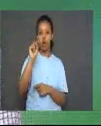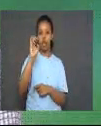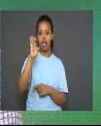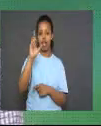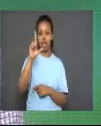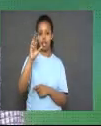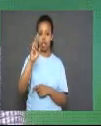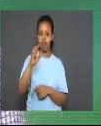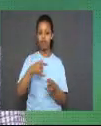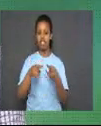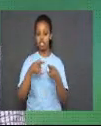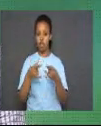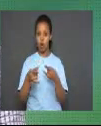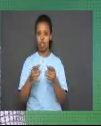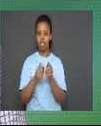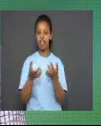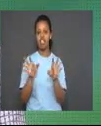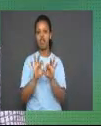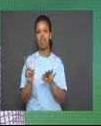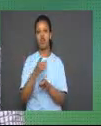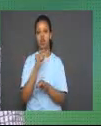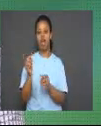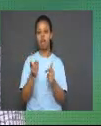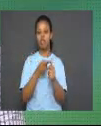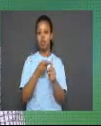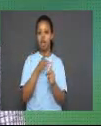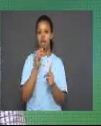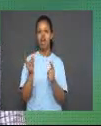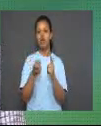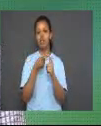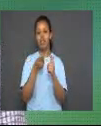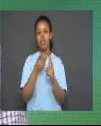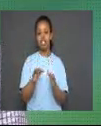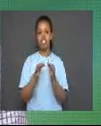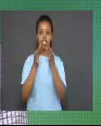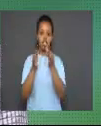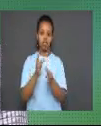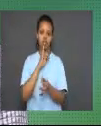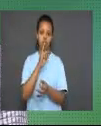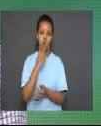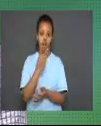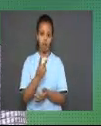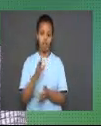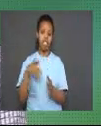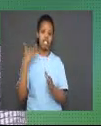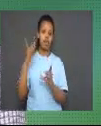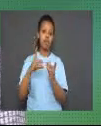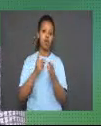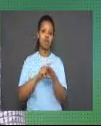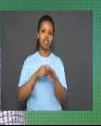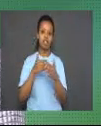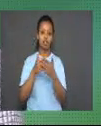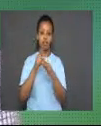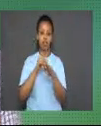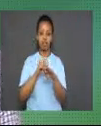plant species, and we also learned about primary and secondary succession.